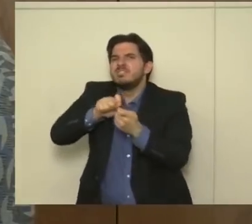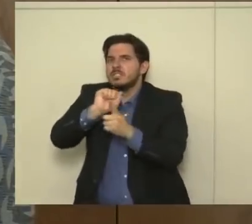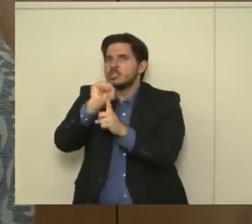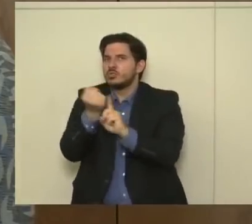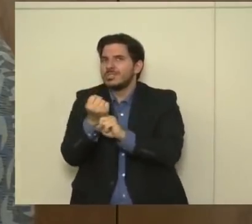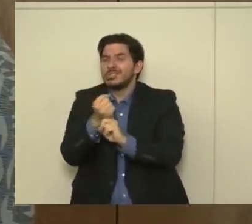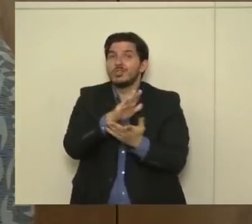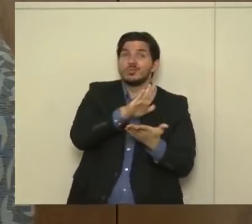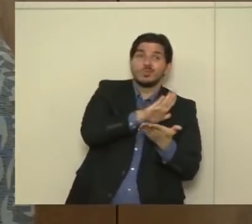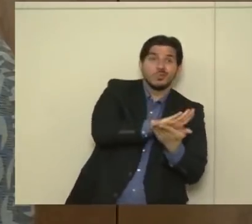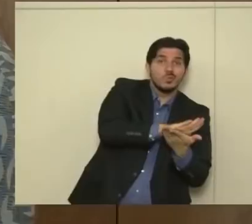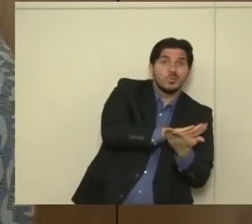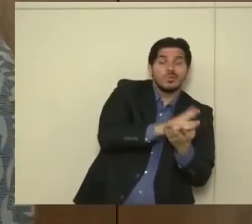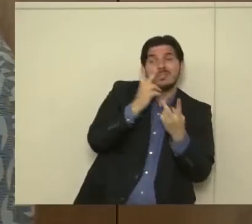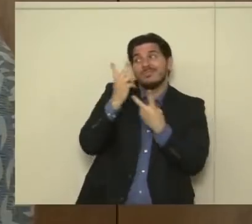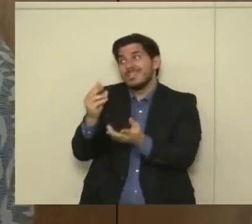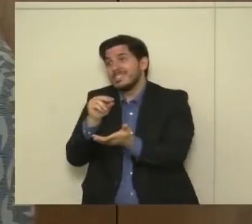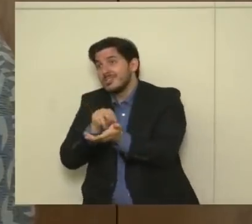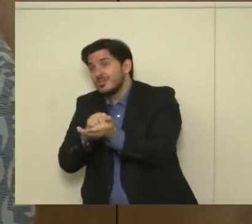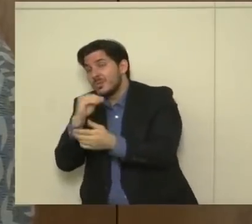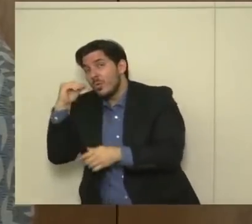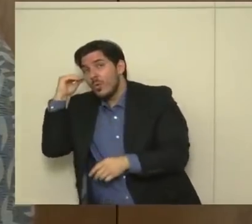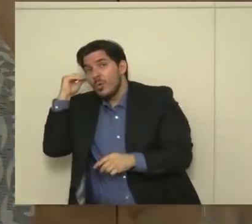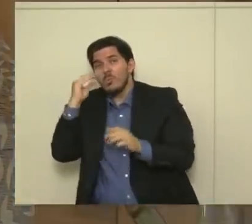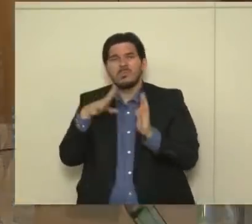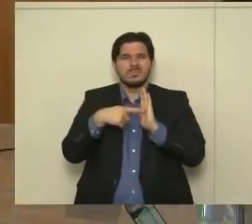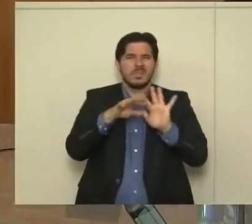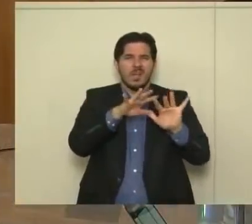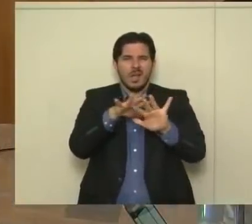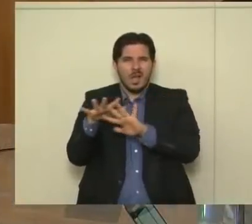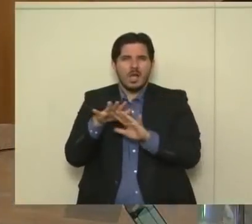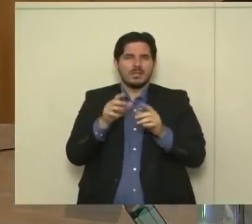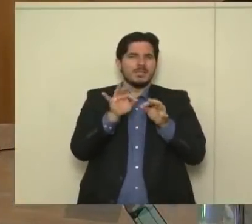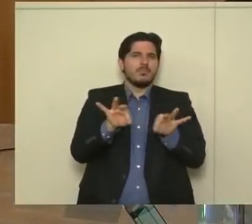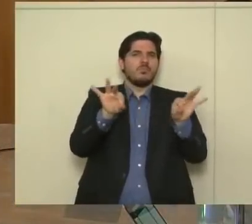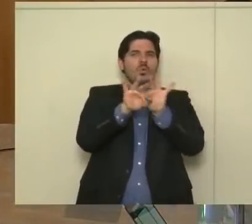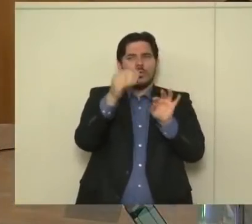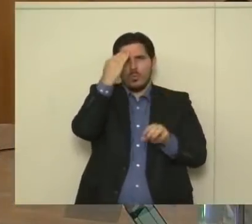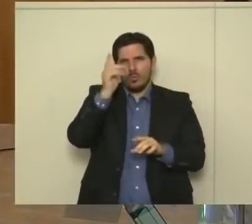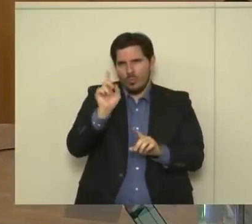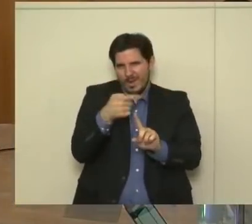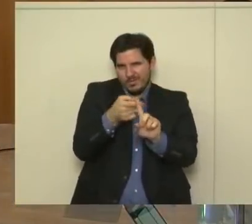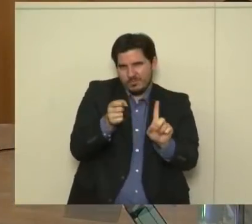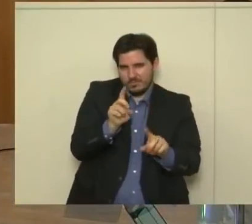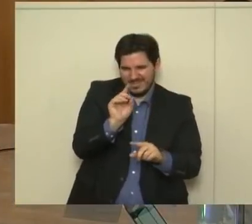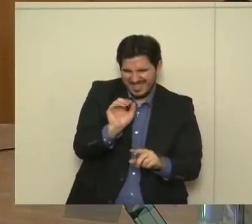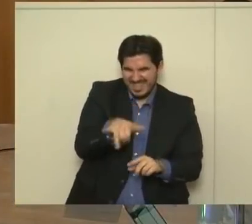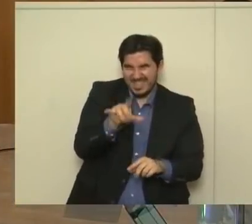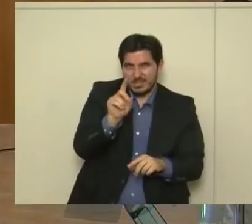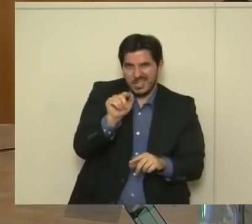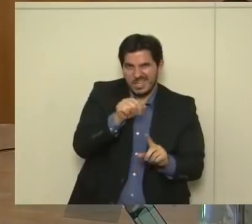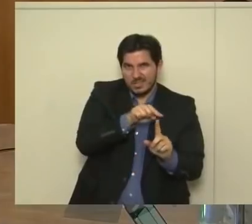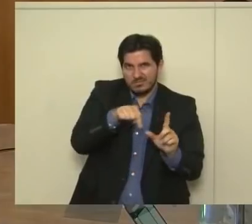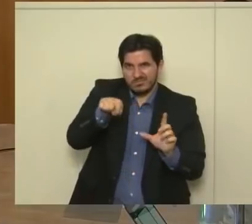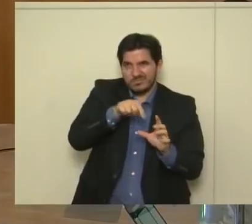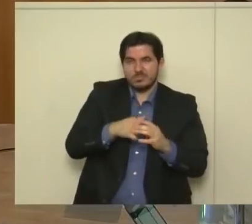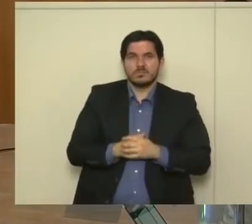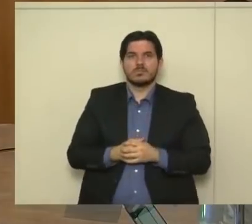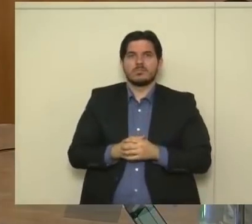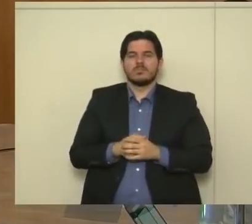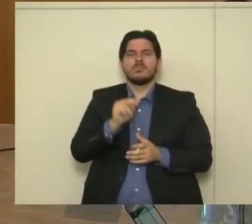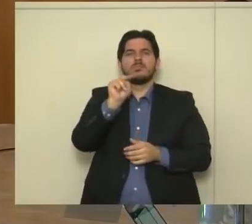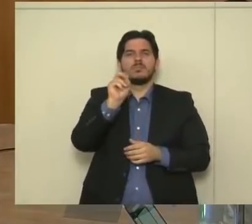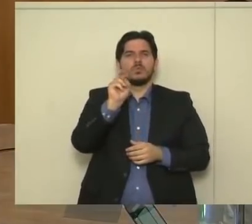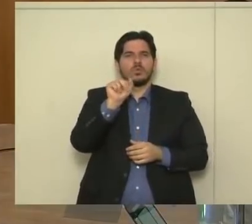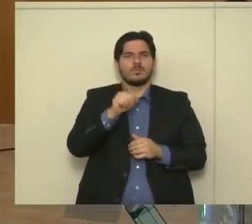Schools, nursing home visits as examples. Next question. Thank you, Governor. We're coming up on 5 o'clock here. We have a few more